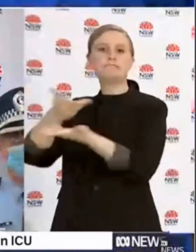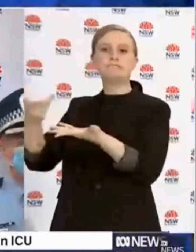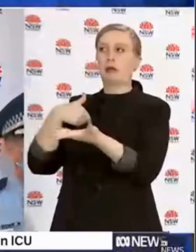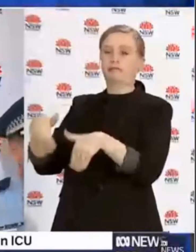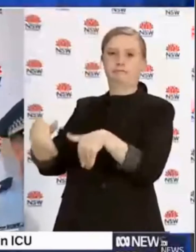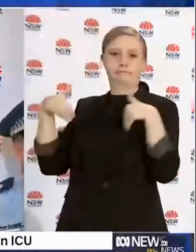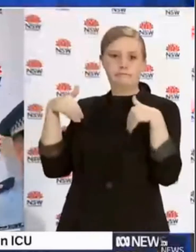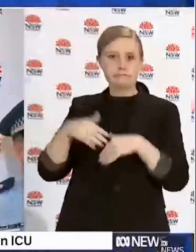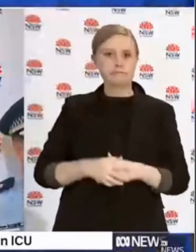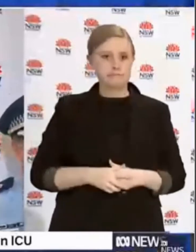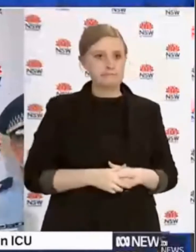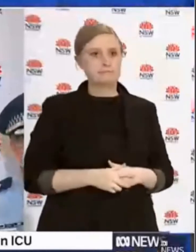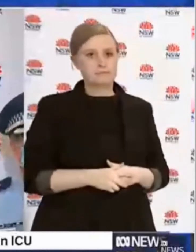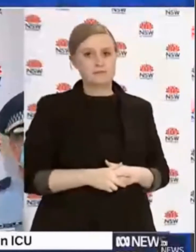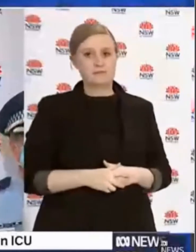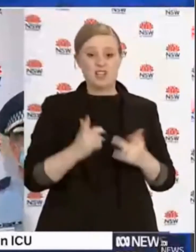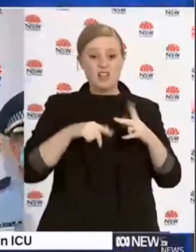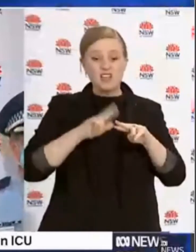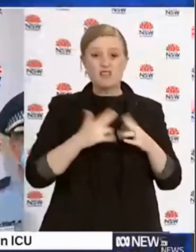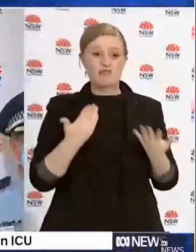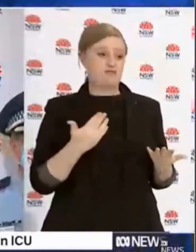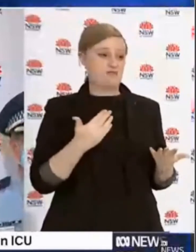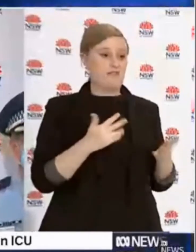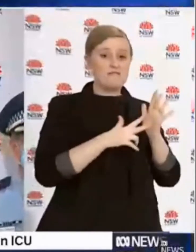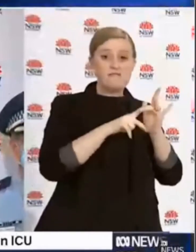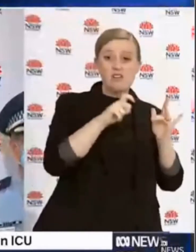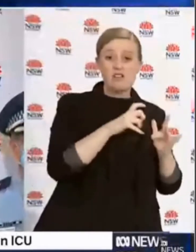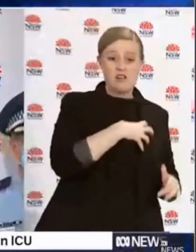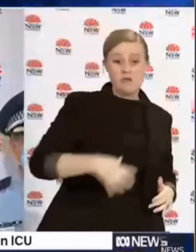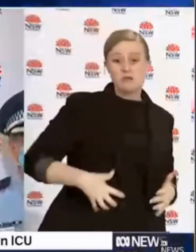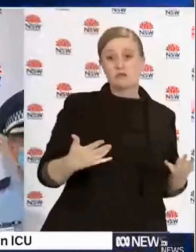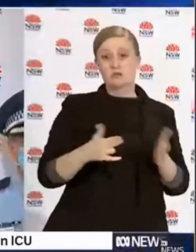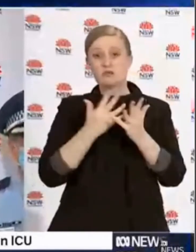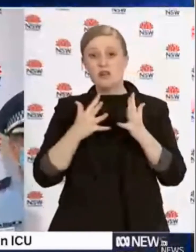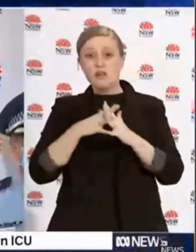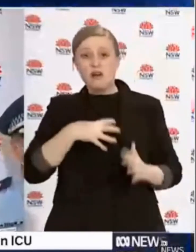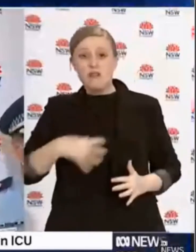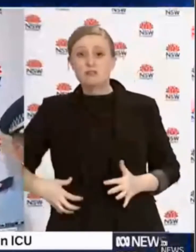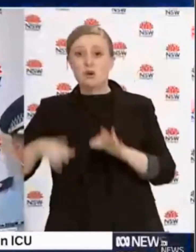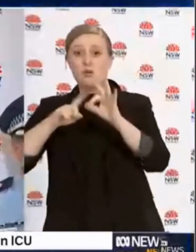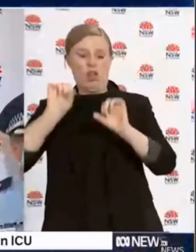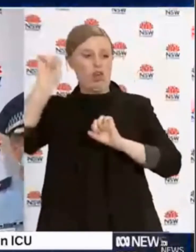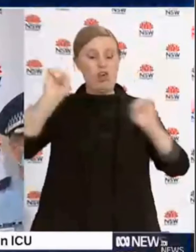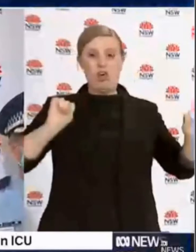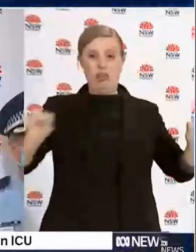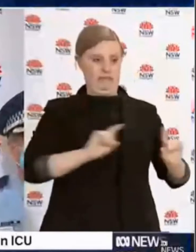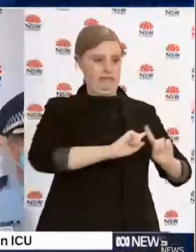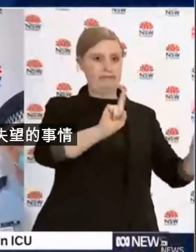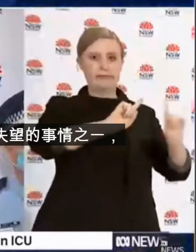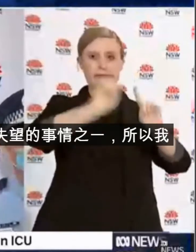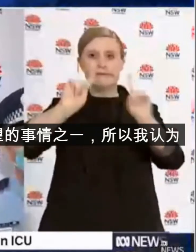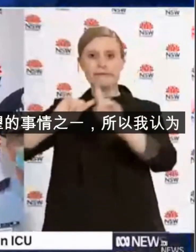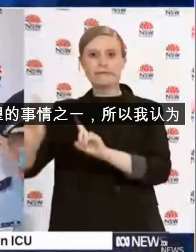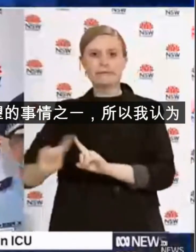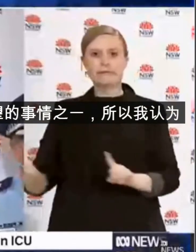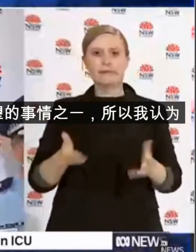doing different things. It's never helped us, actually. I think it's been one of the things that has put people off the fact that one state will close at the drop of a hat and do something